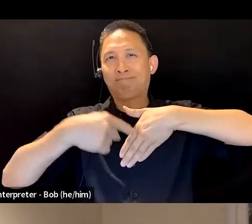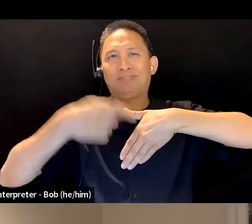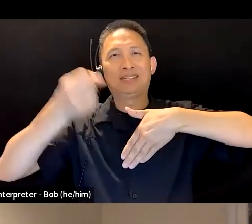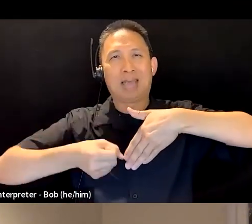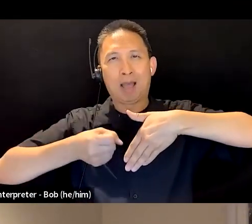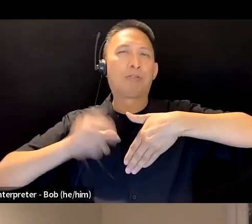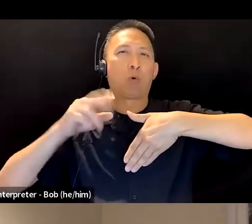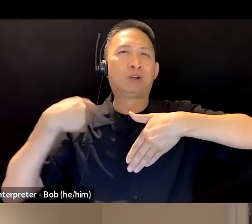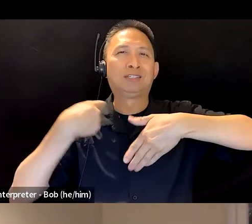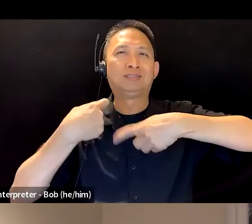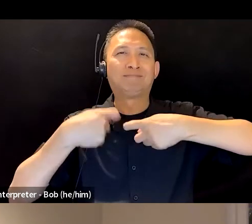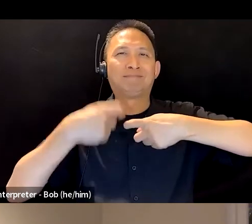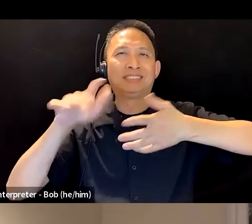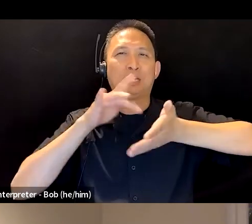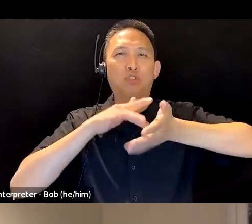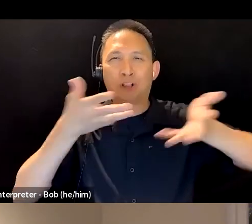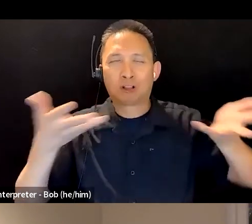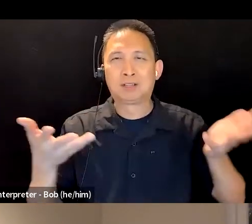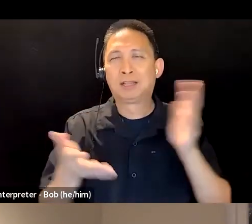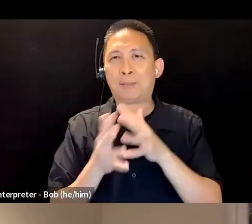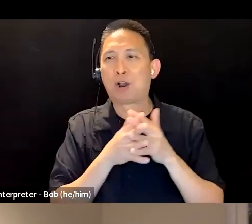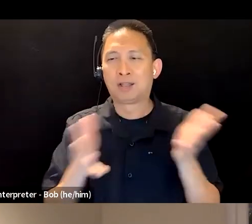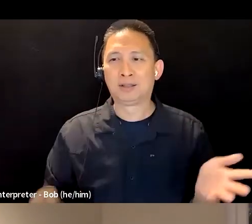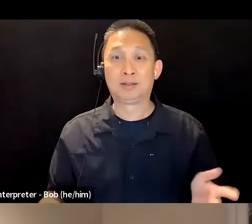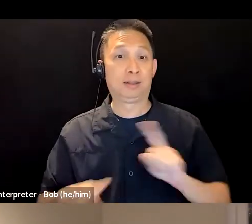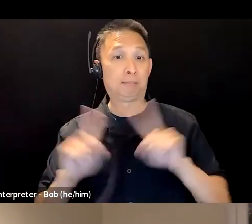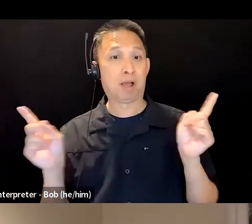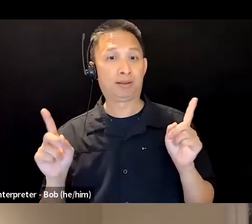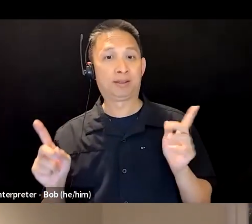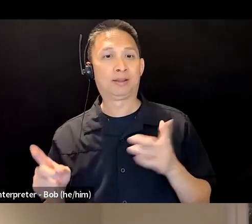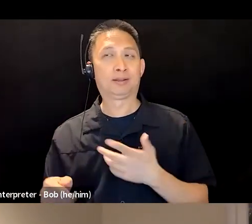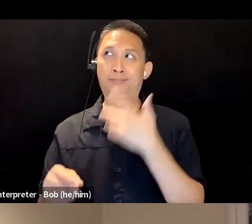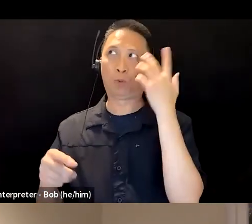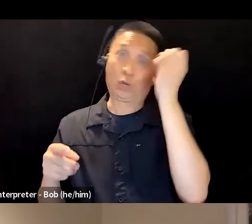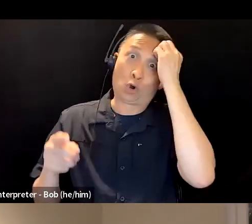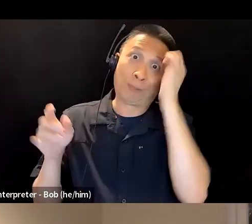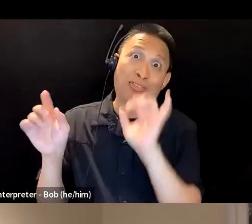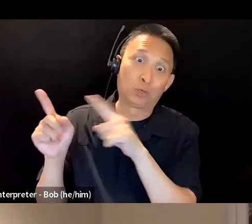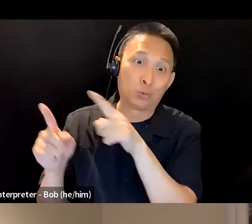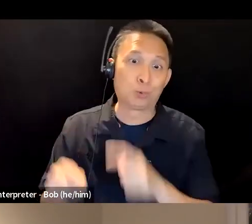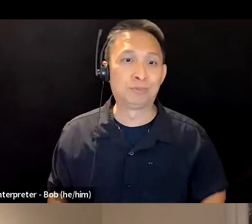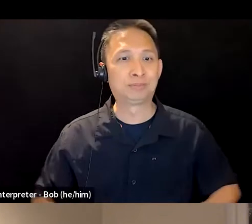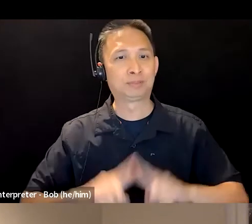yesterday. As when I curate the film festival, I'm astounded at how